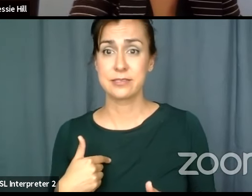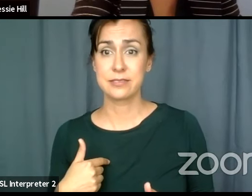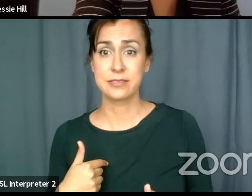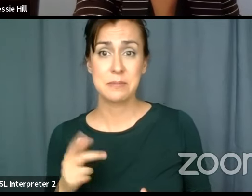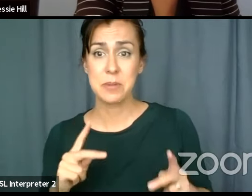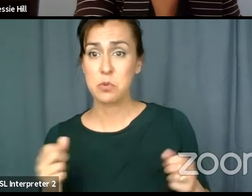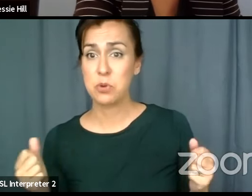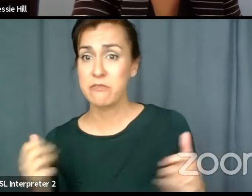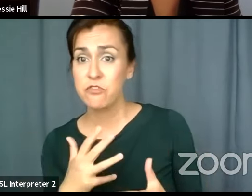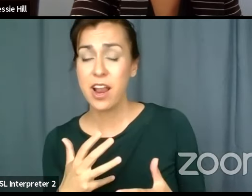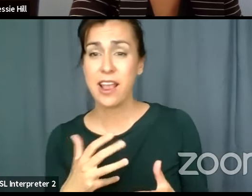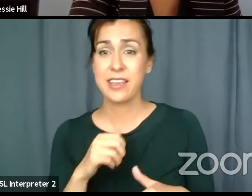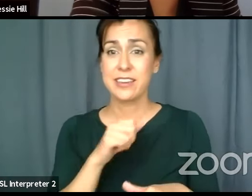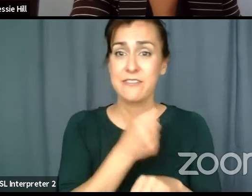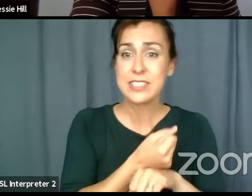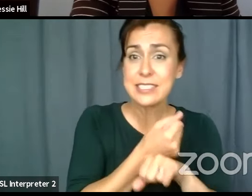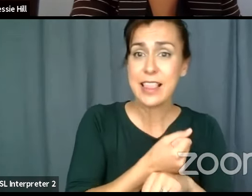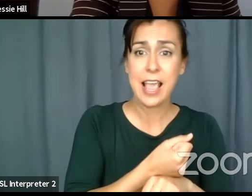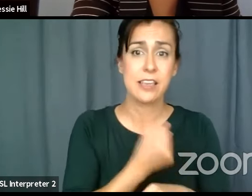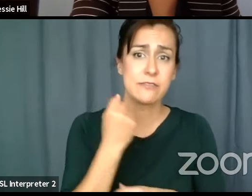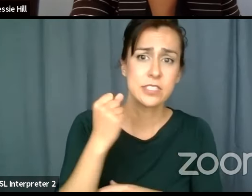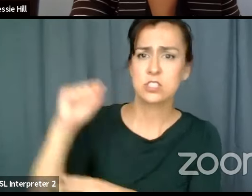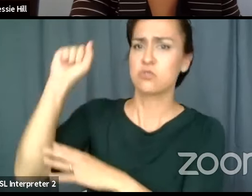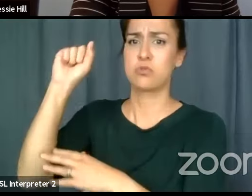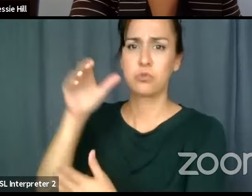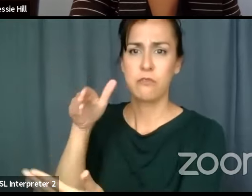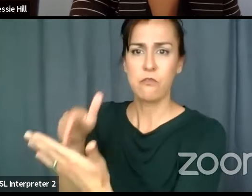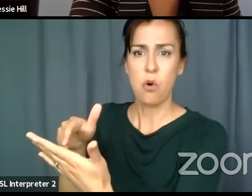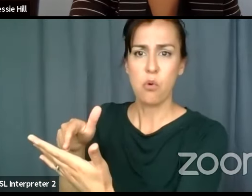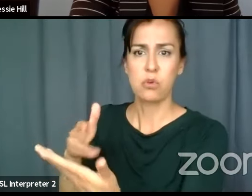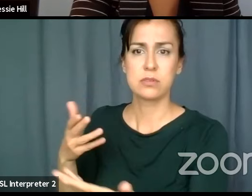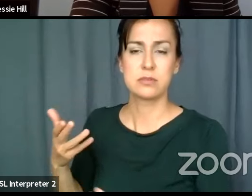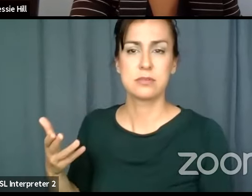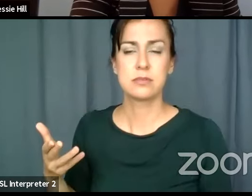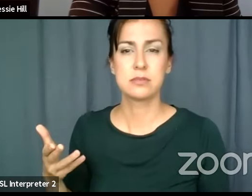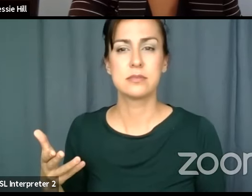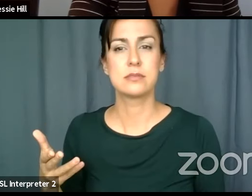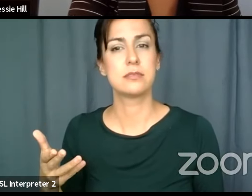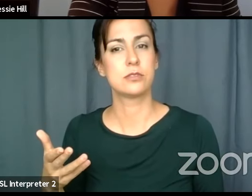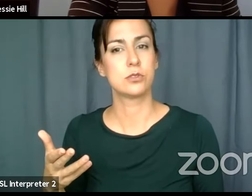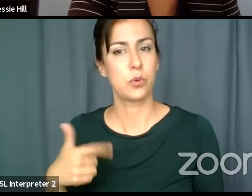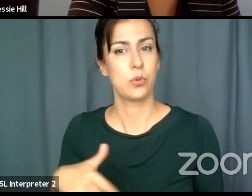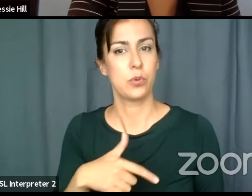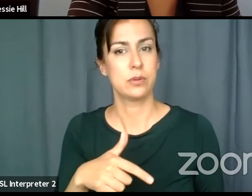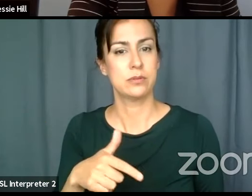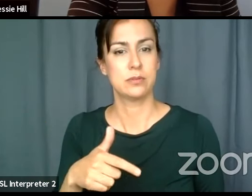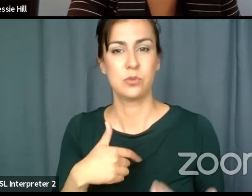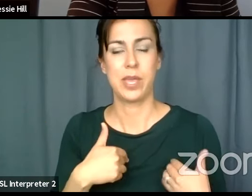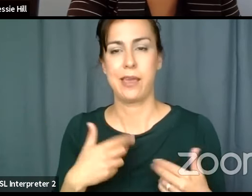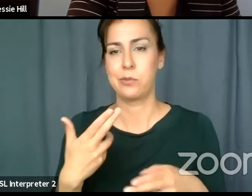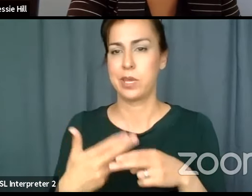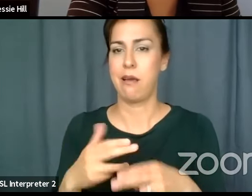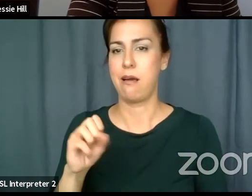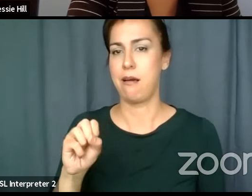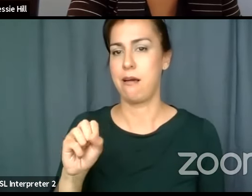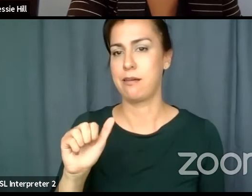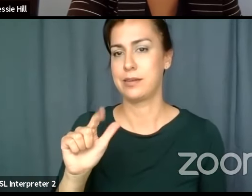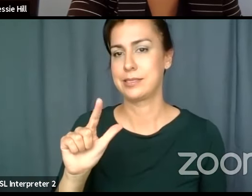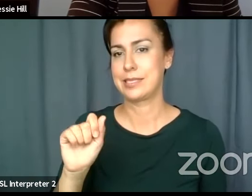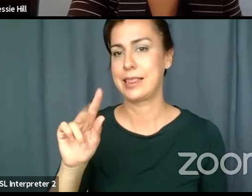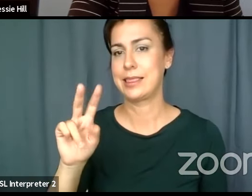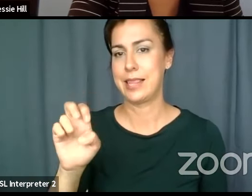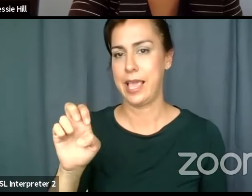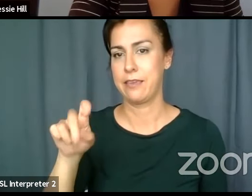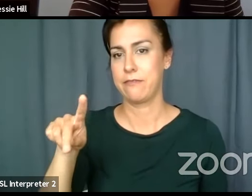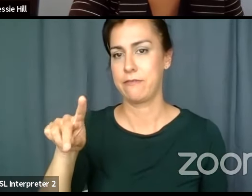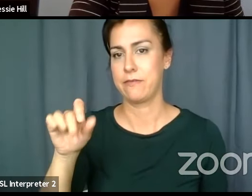slave revolts. You know, so you had the requirement, you had slave patrols requiring slave